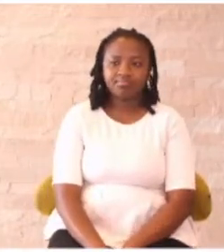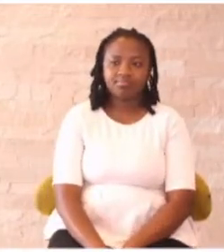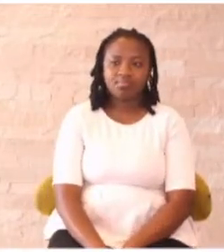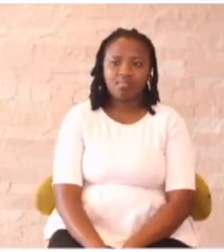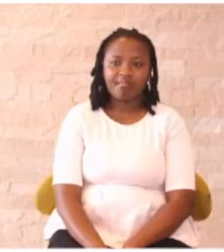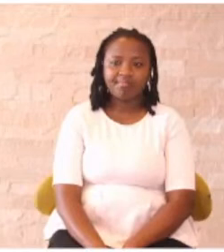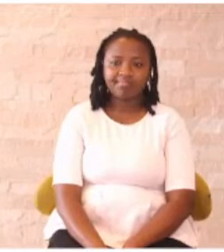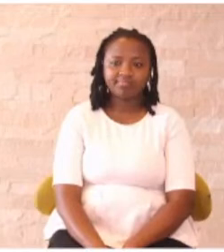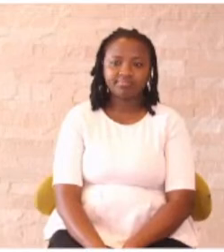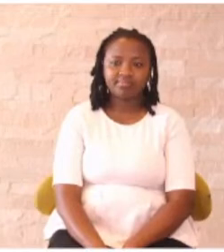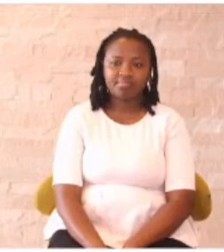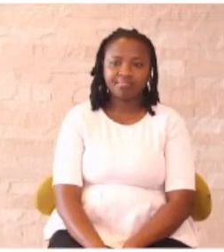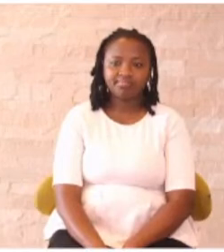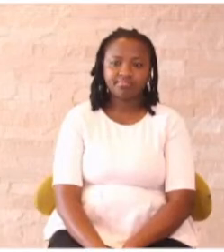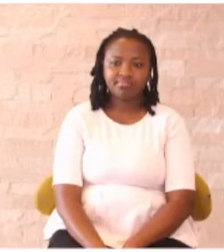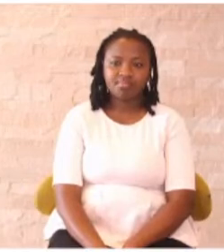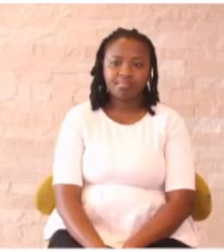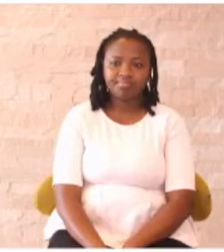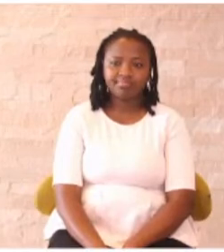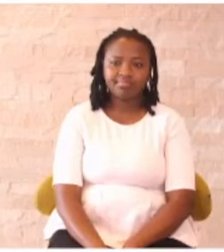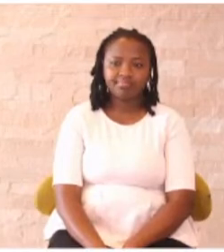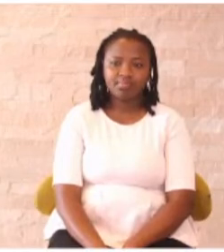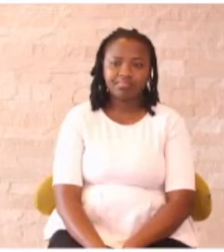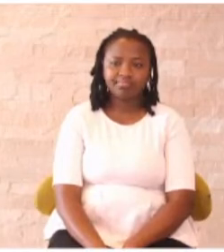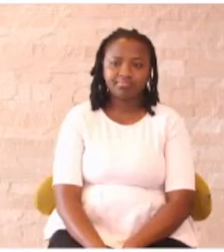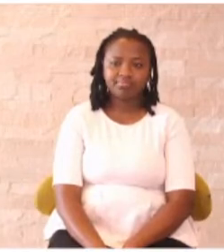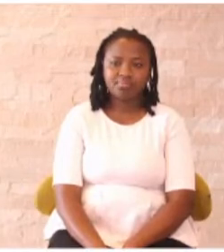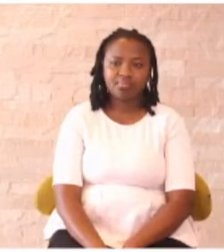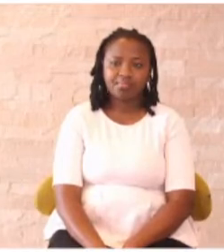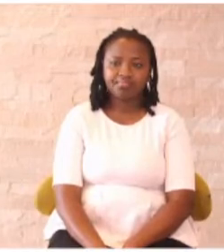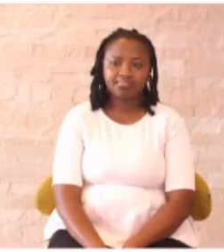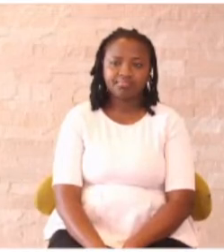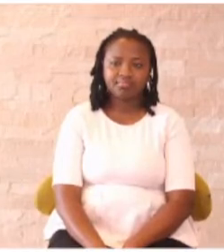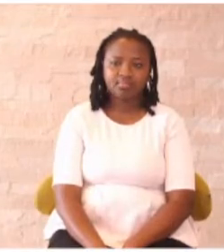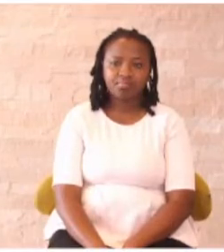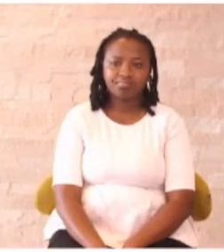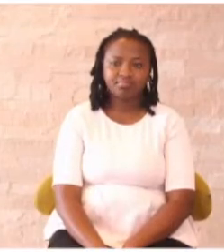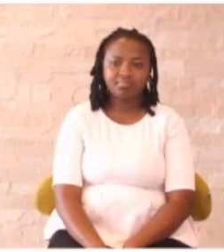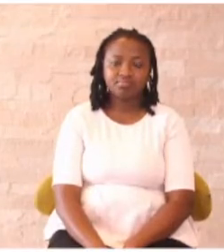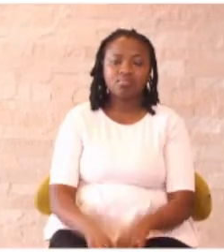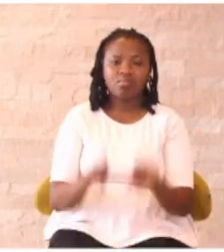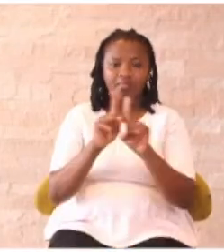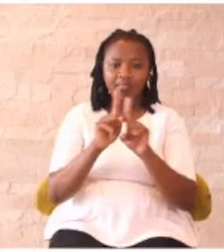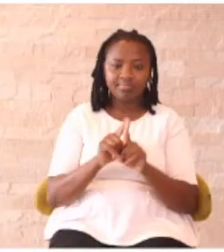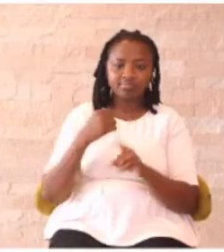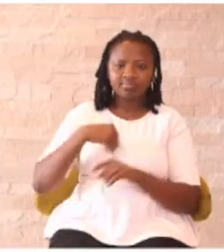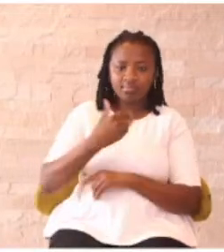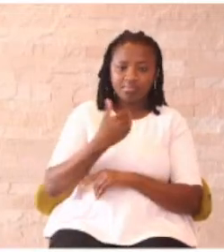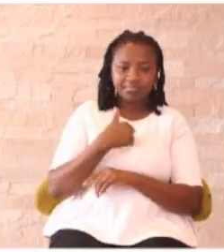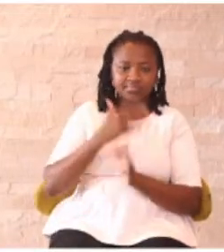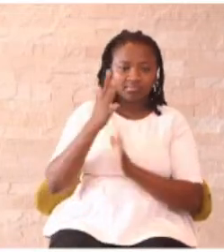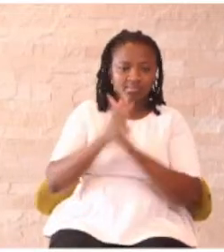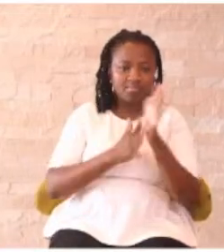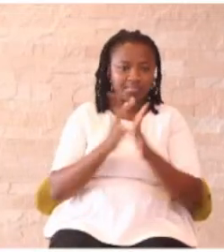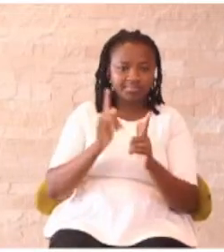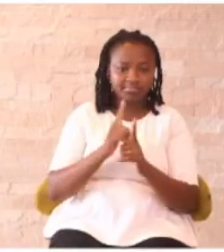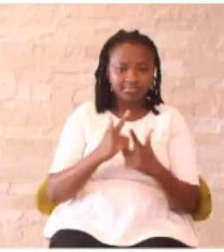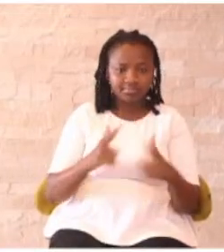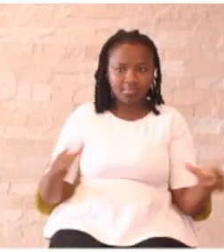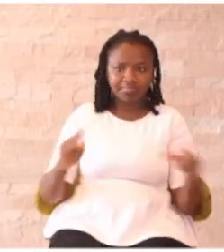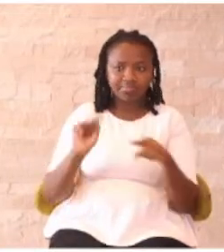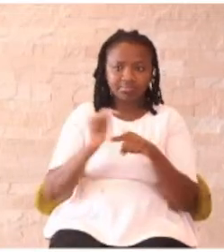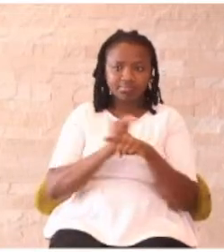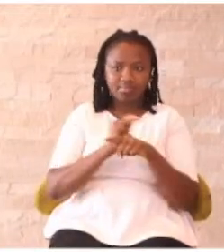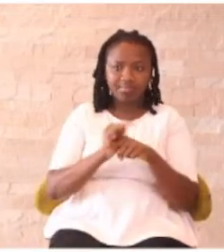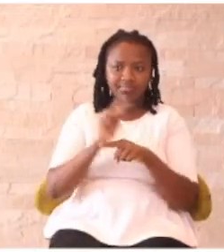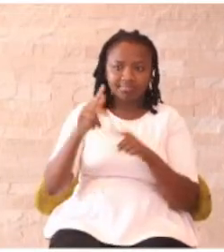Then we have this might not be on the formal institution, we have the sign language training, which began even before